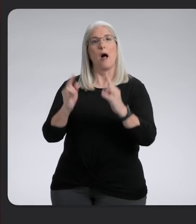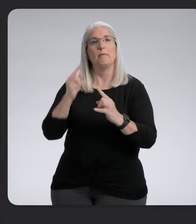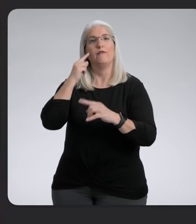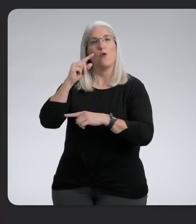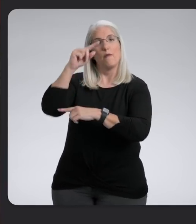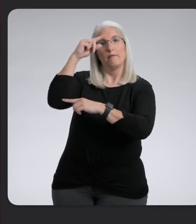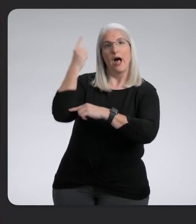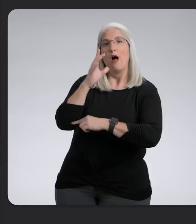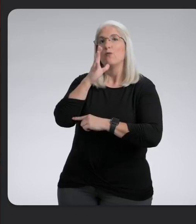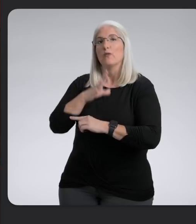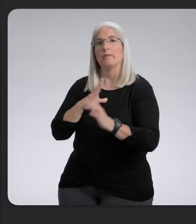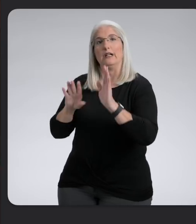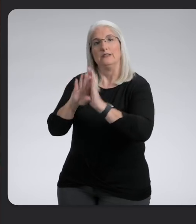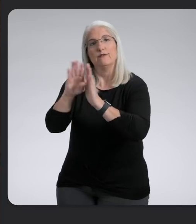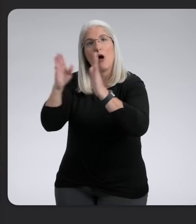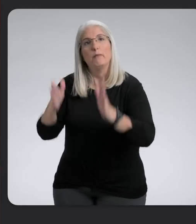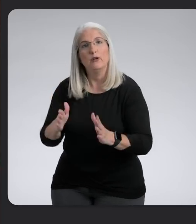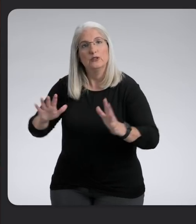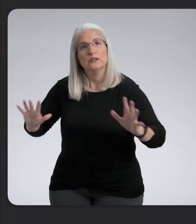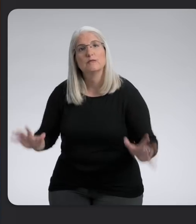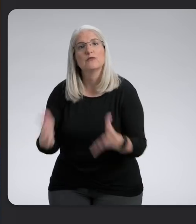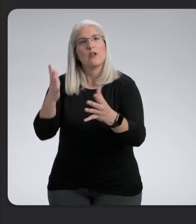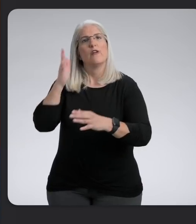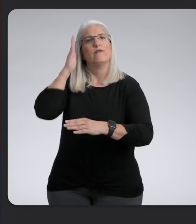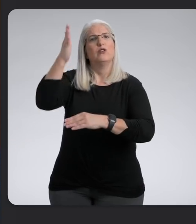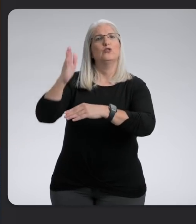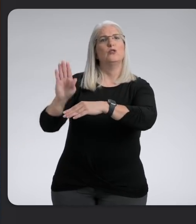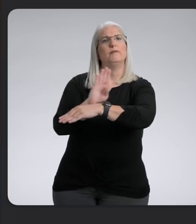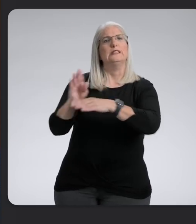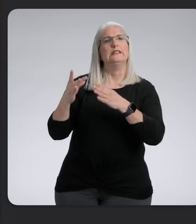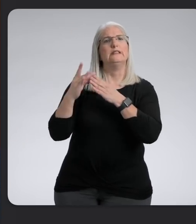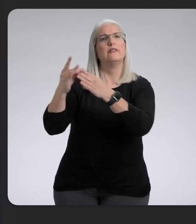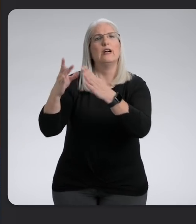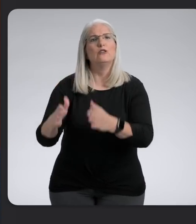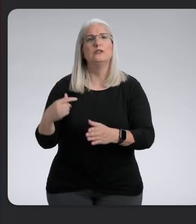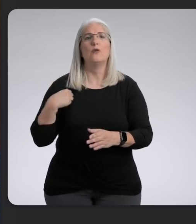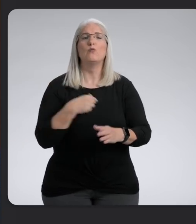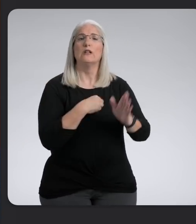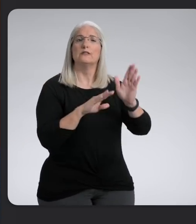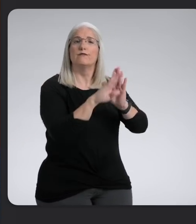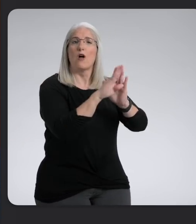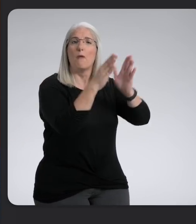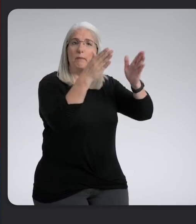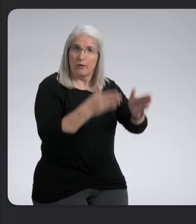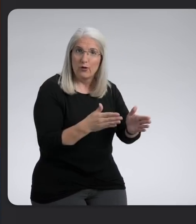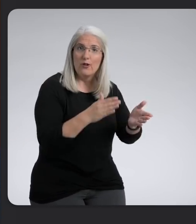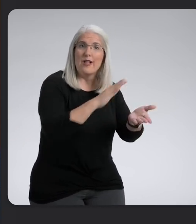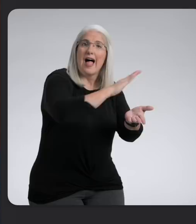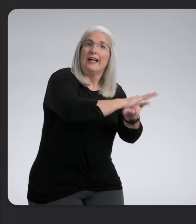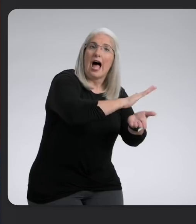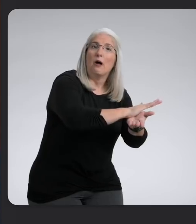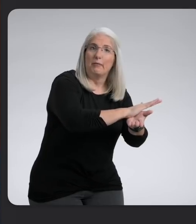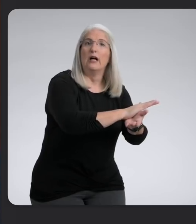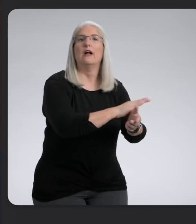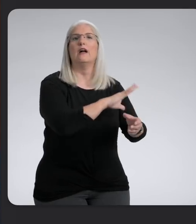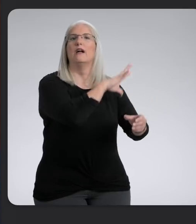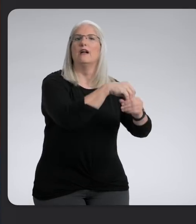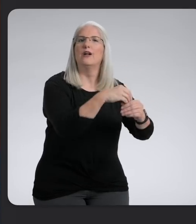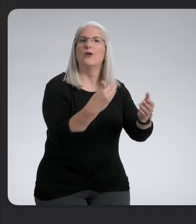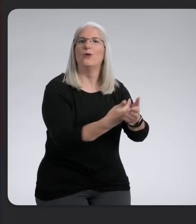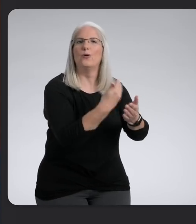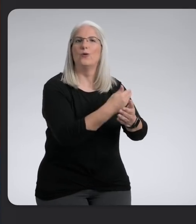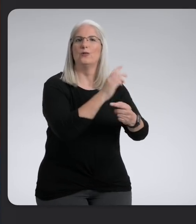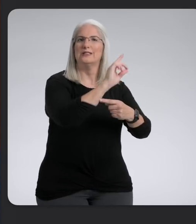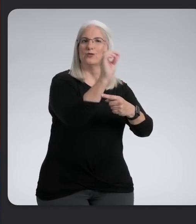the talents of future industry leaders. Our developer academies, including the newest in Detroit, prepare the coders